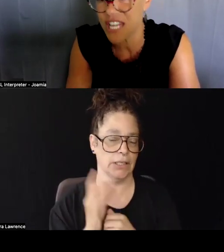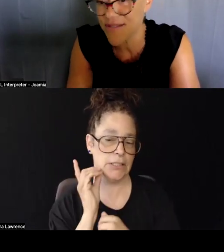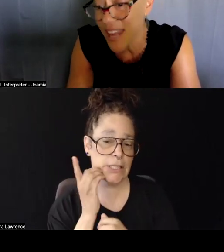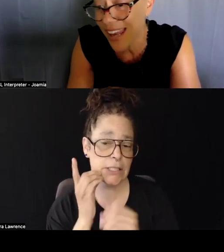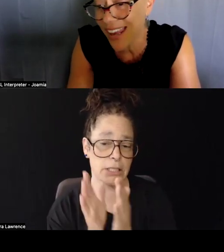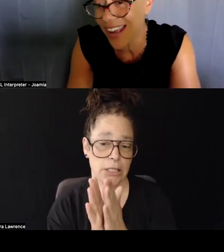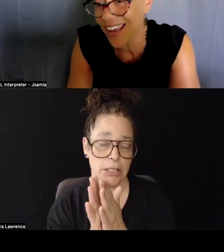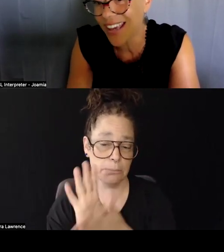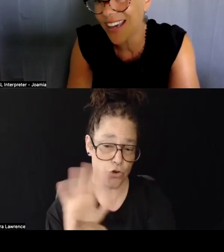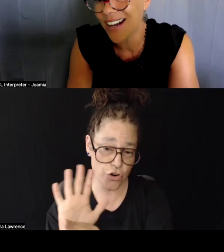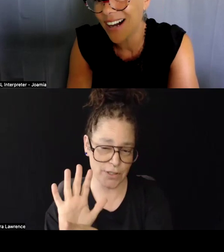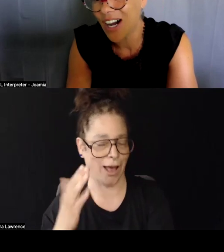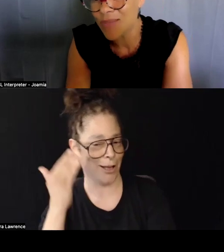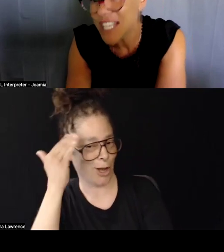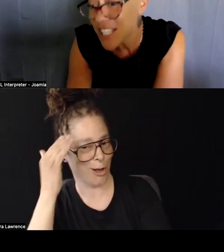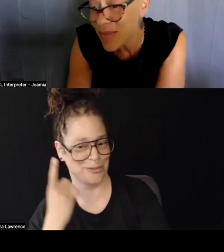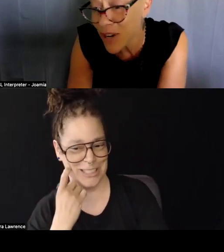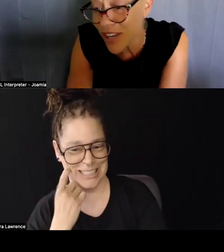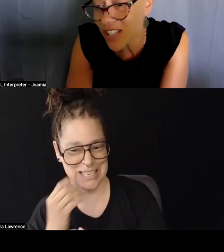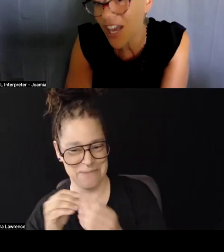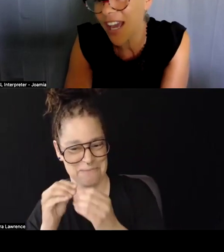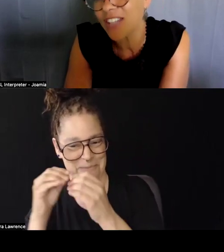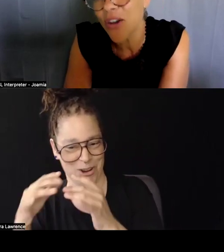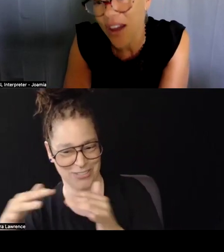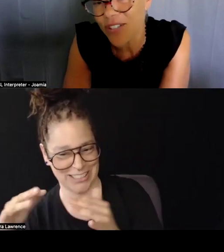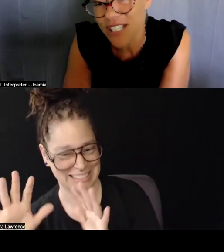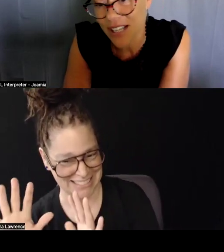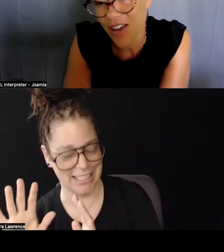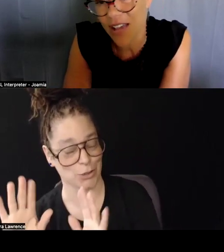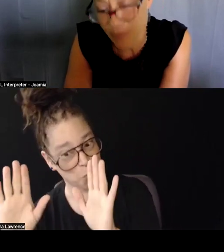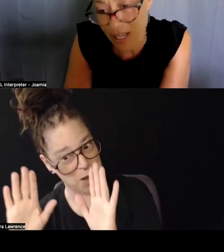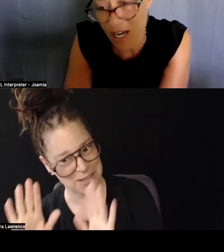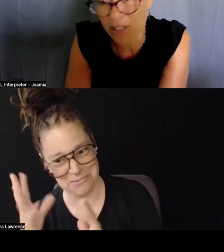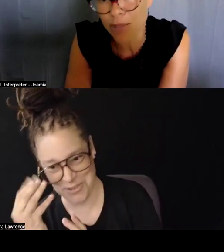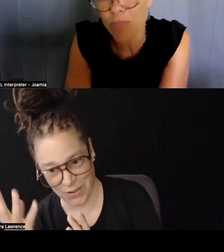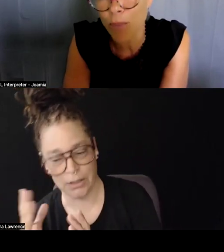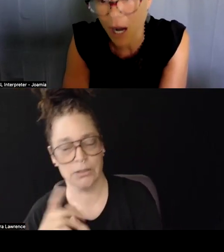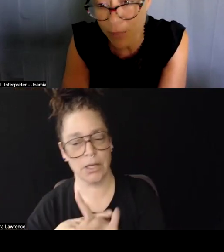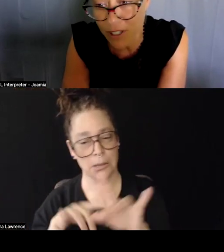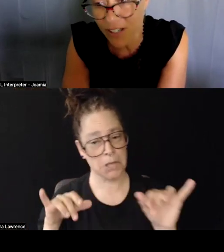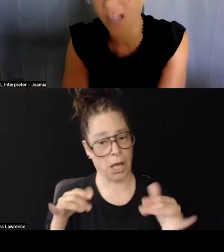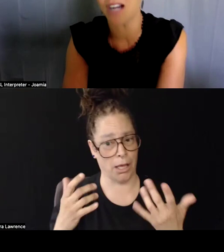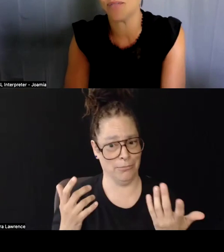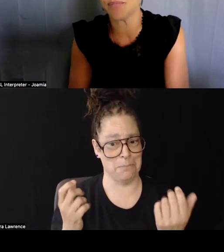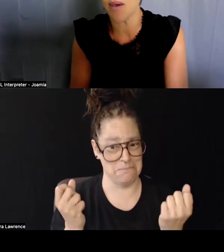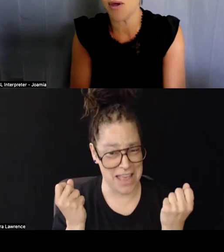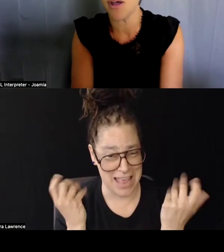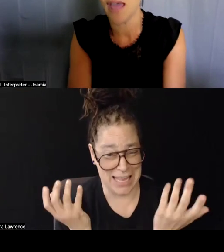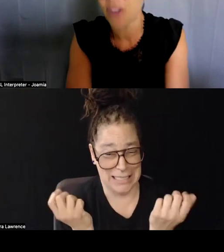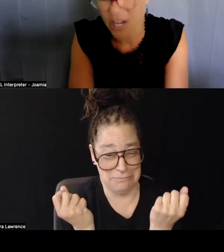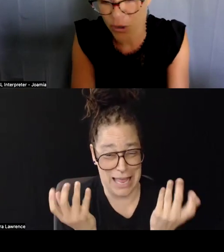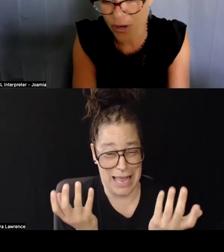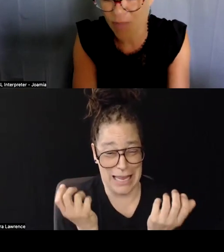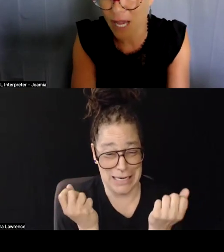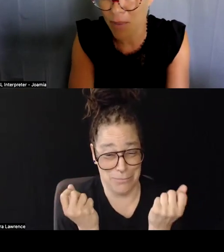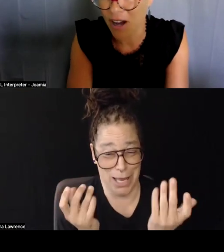watch TV, Disney movies. I know that recently it's become a little bit more popular, and